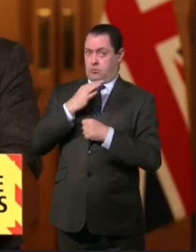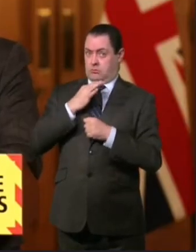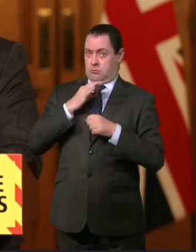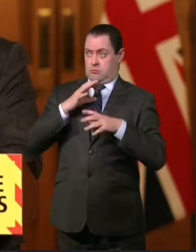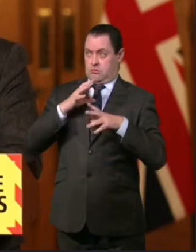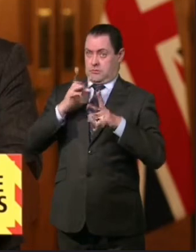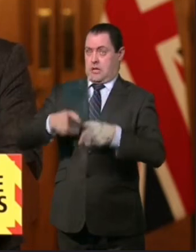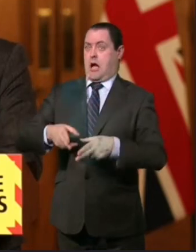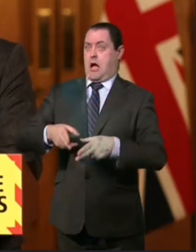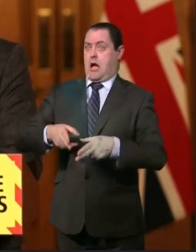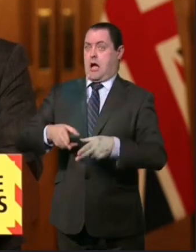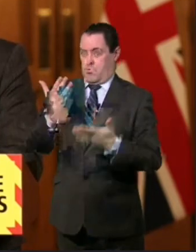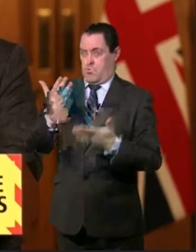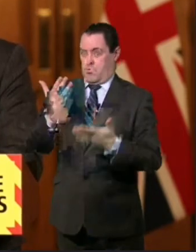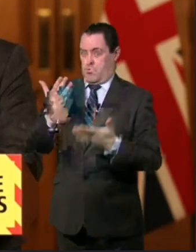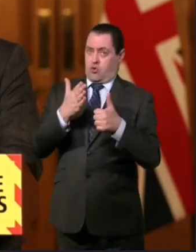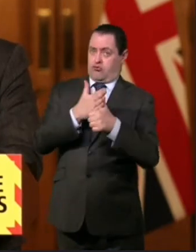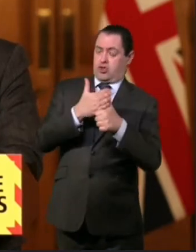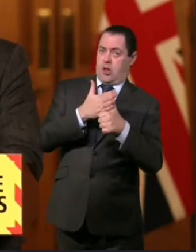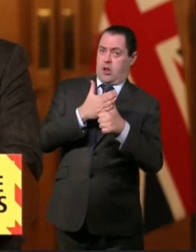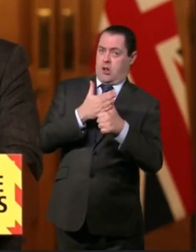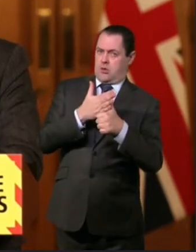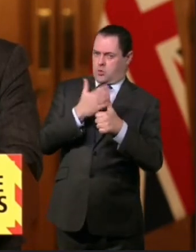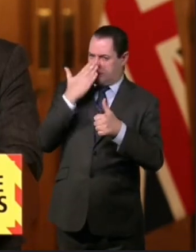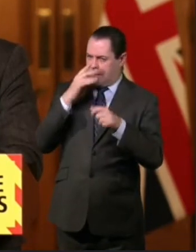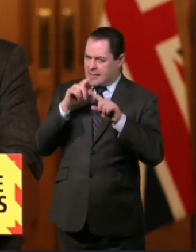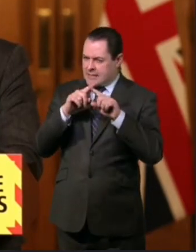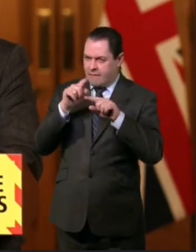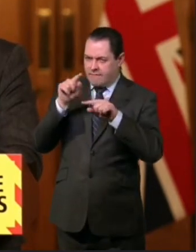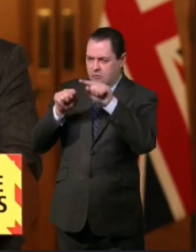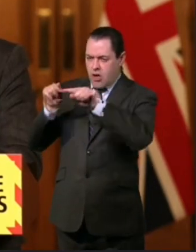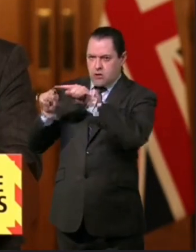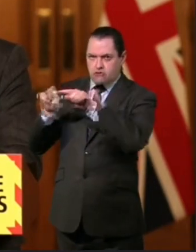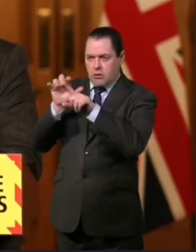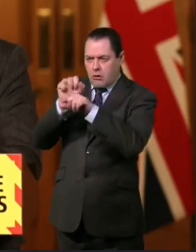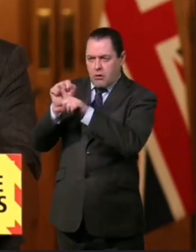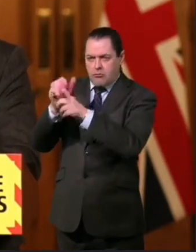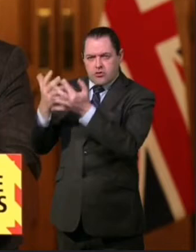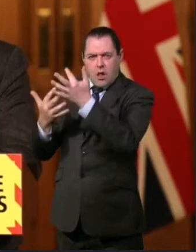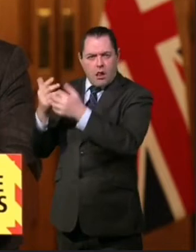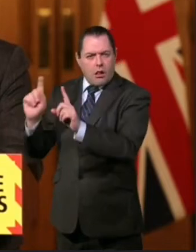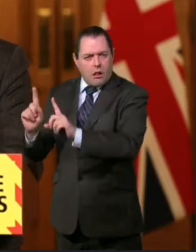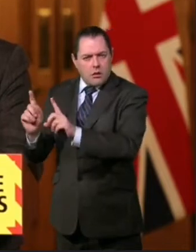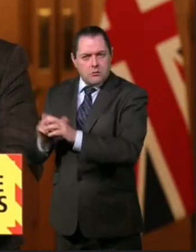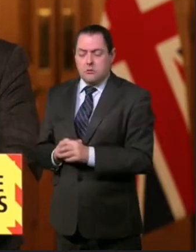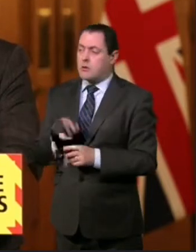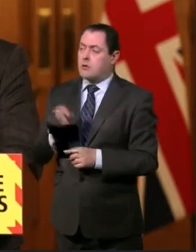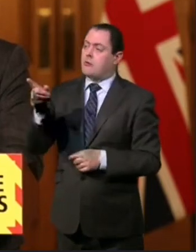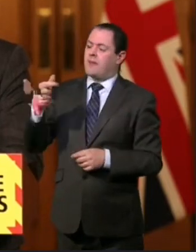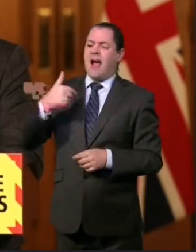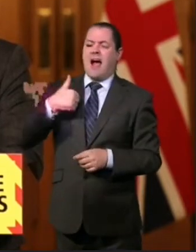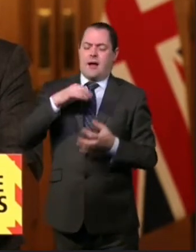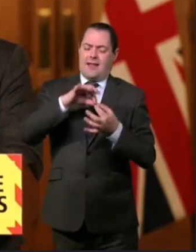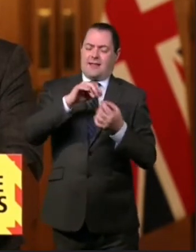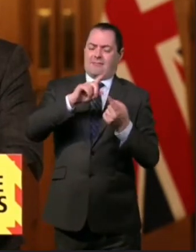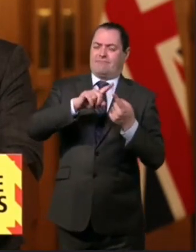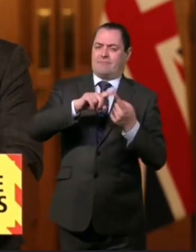Gordon, I'll just come back quickly on what we're doing to protect our borders and to make sure that we stop arrivals.